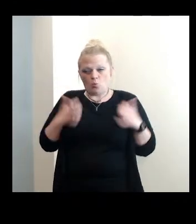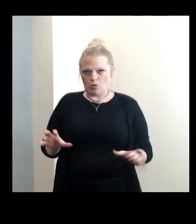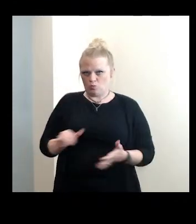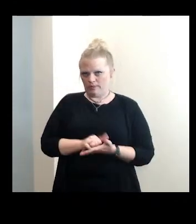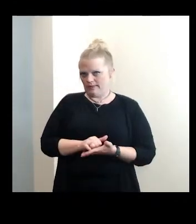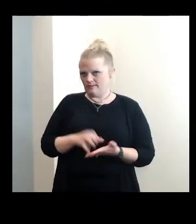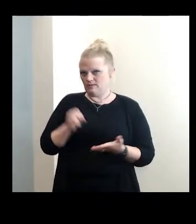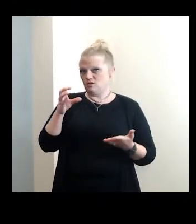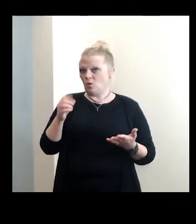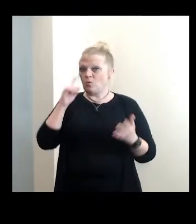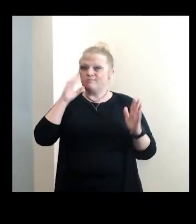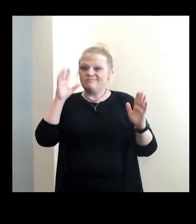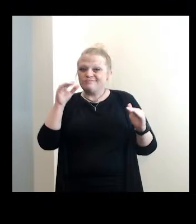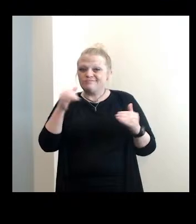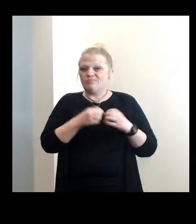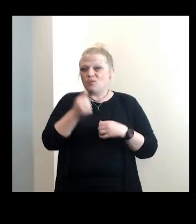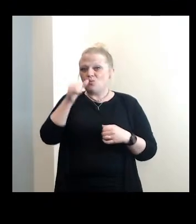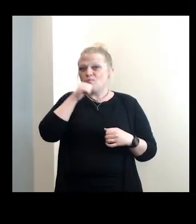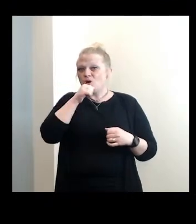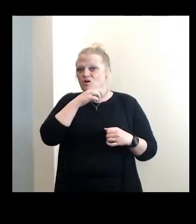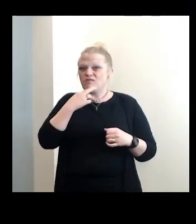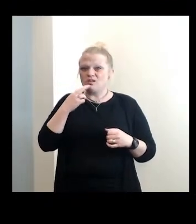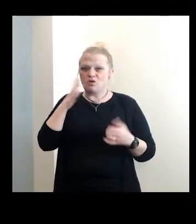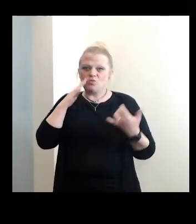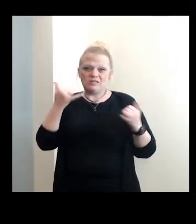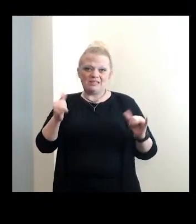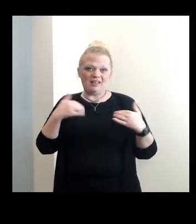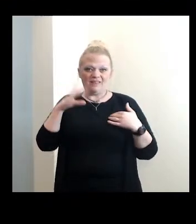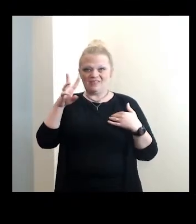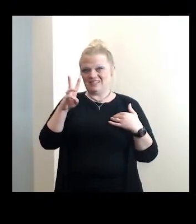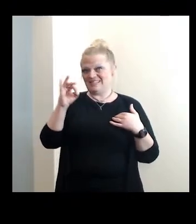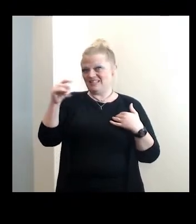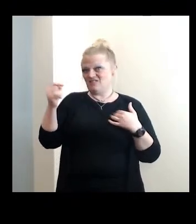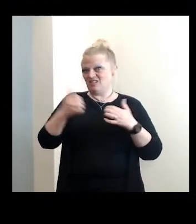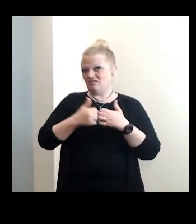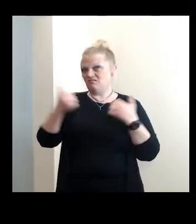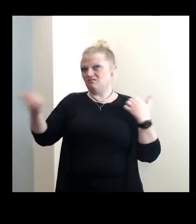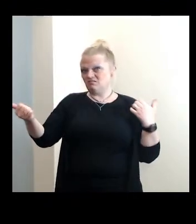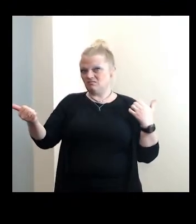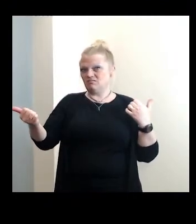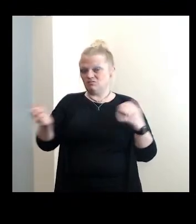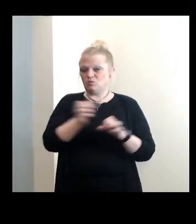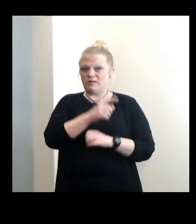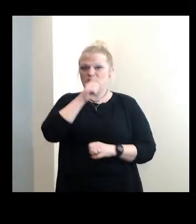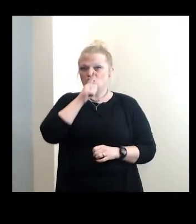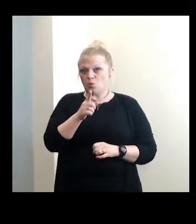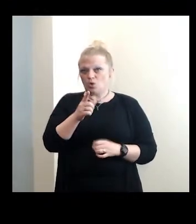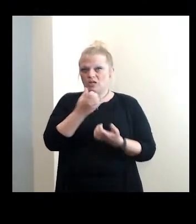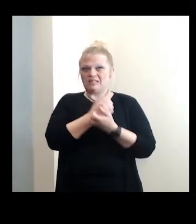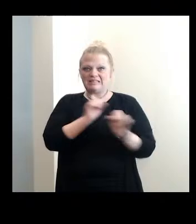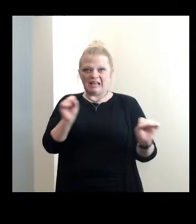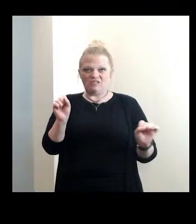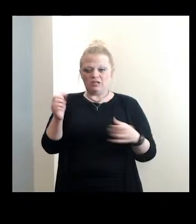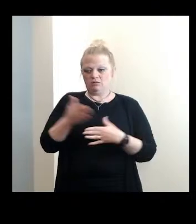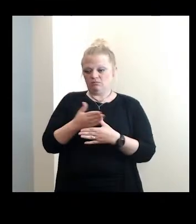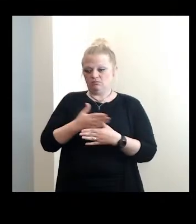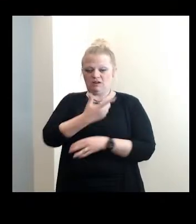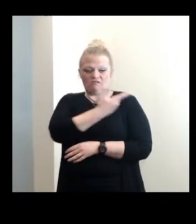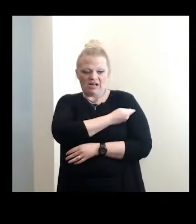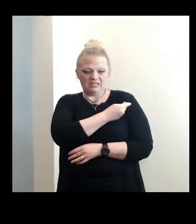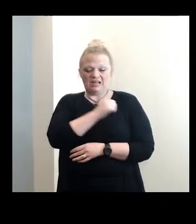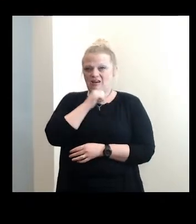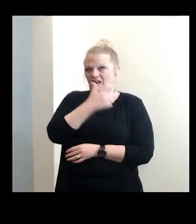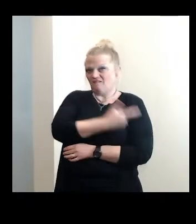that, so I would expect that most bars and restaurants will still have the 6-foot separation to ensure that there is safety between vaccinated